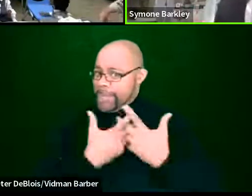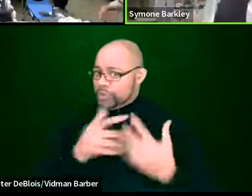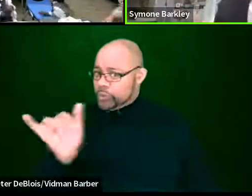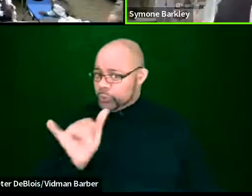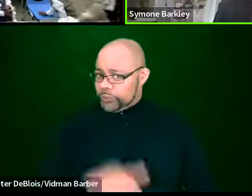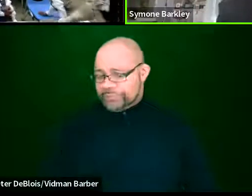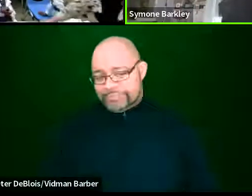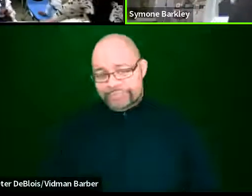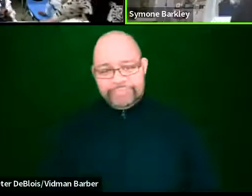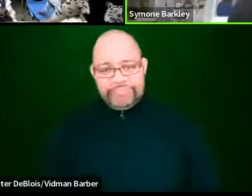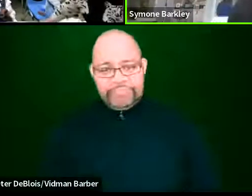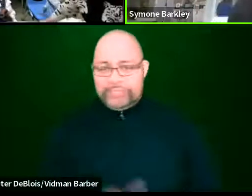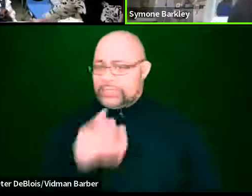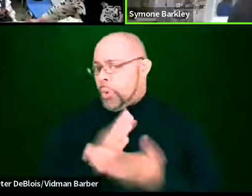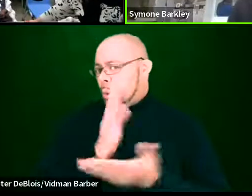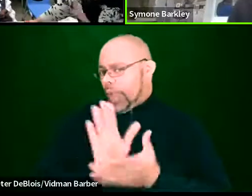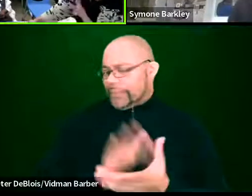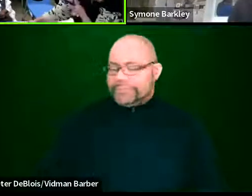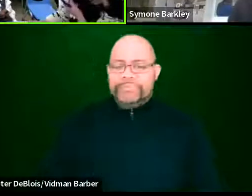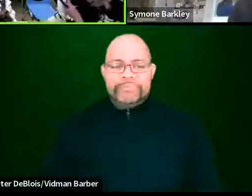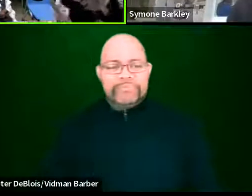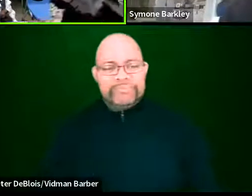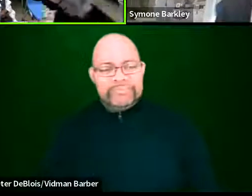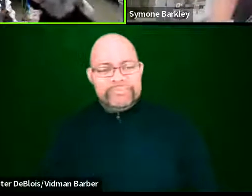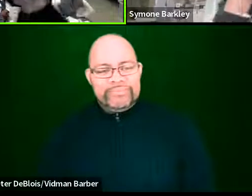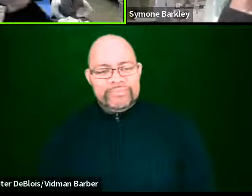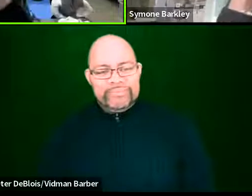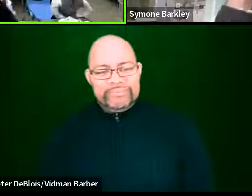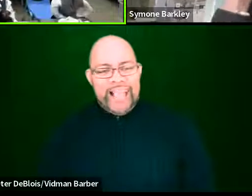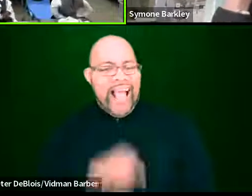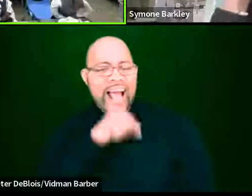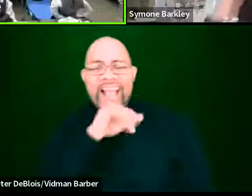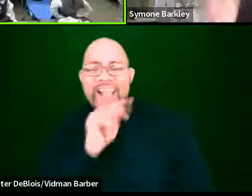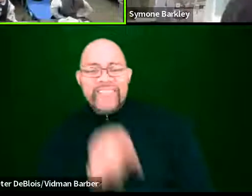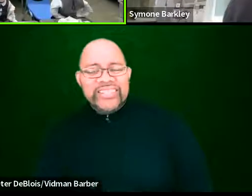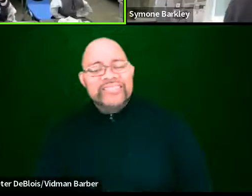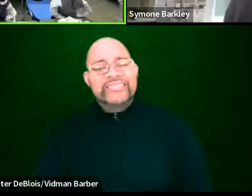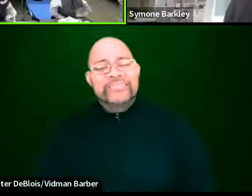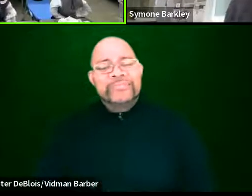either. But that's okay. I love it.